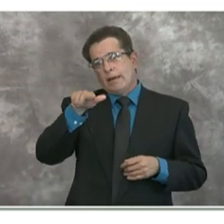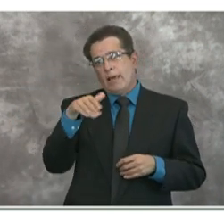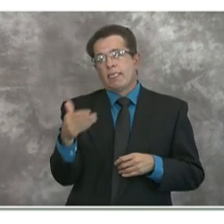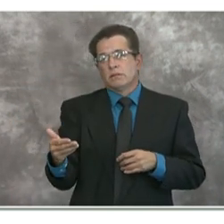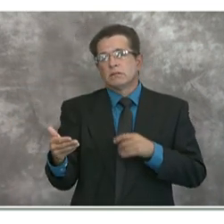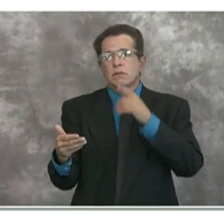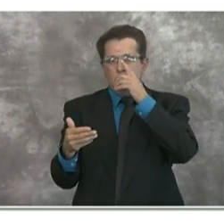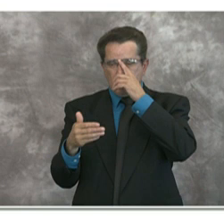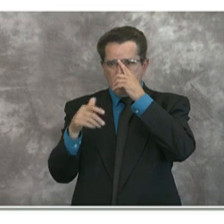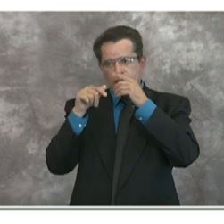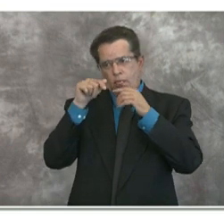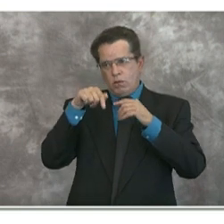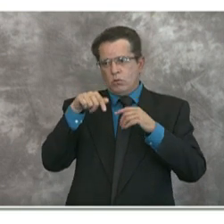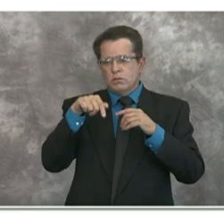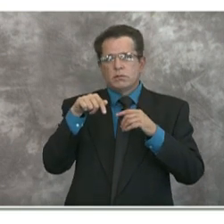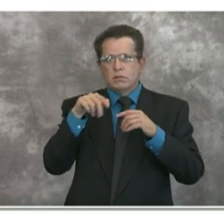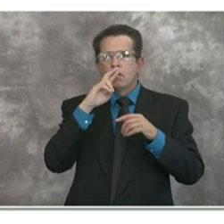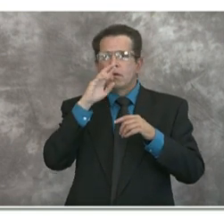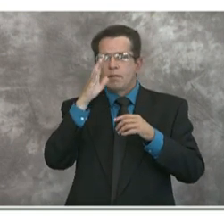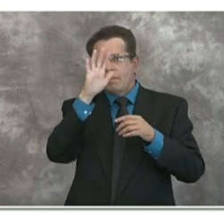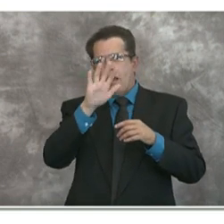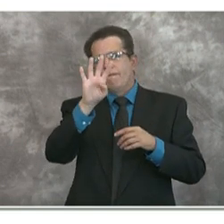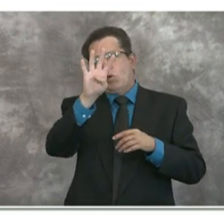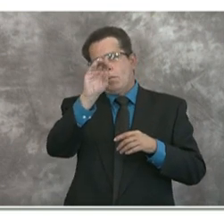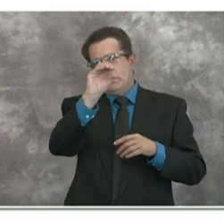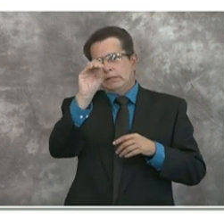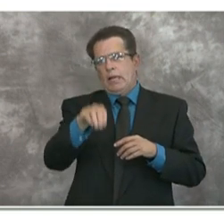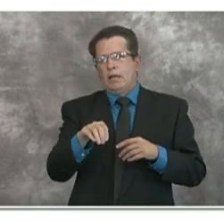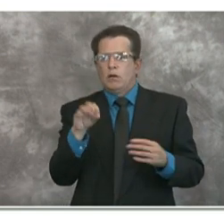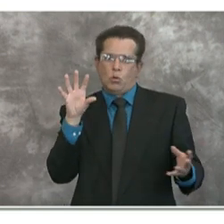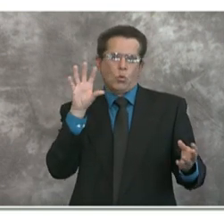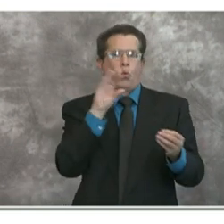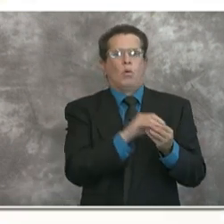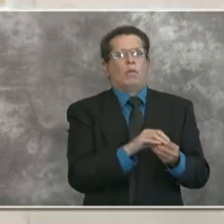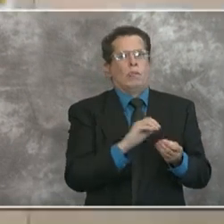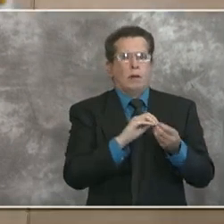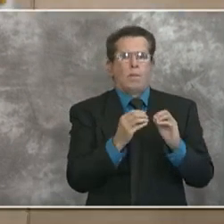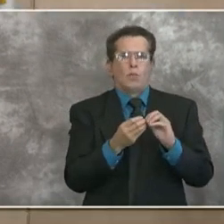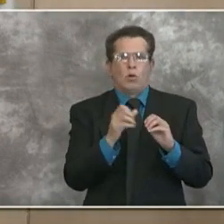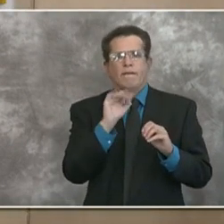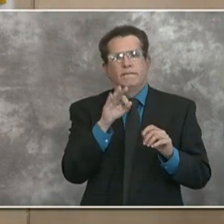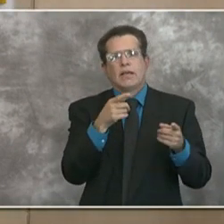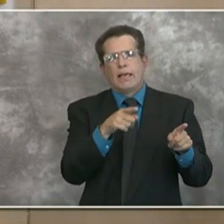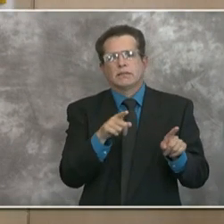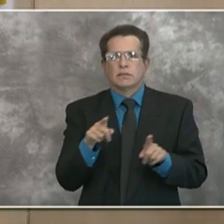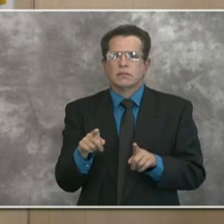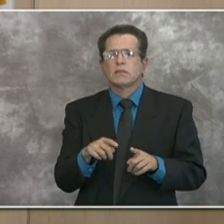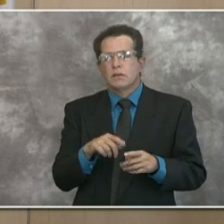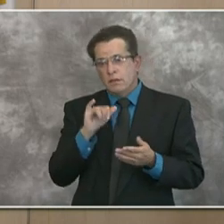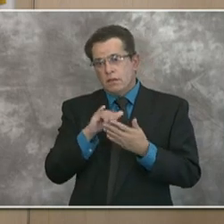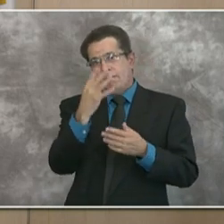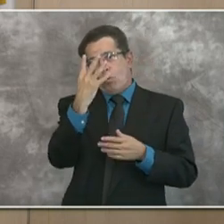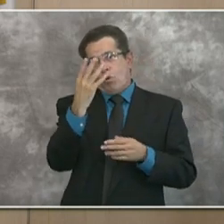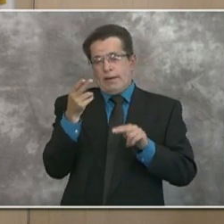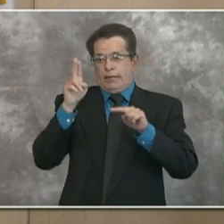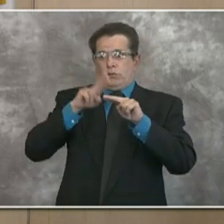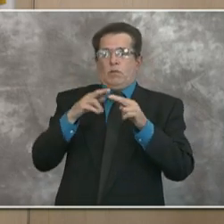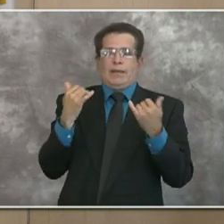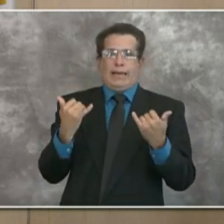deaths, these represent approximately 4% of the total number of cases. Of the 4 additional deaths